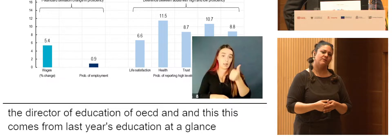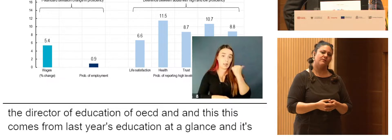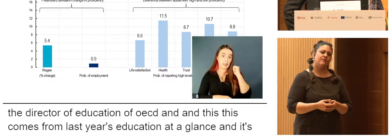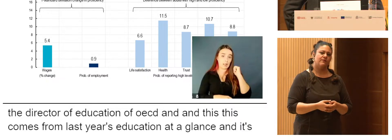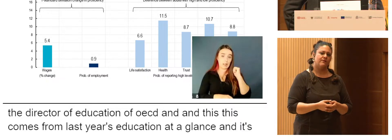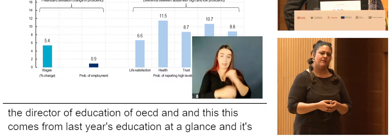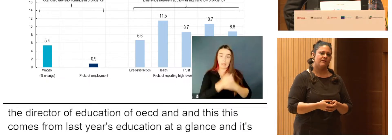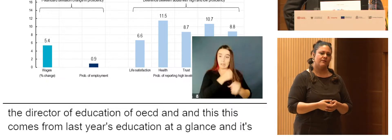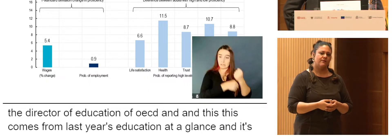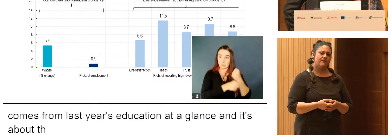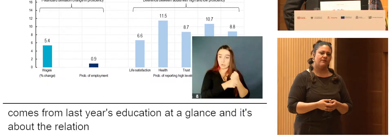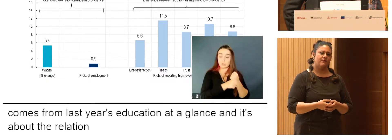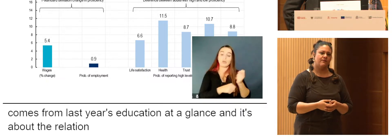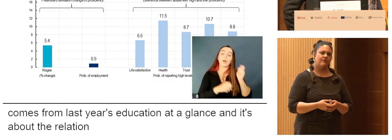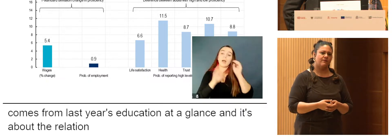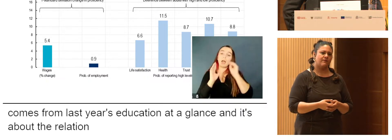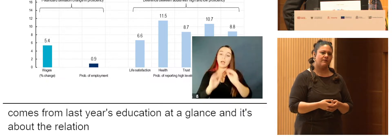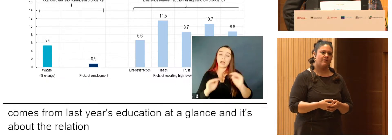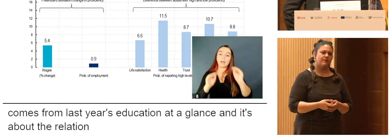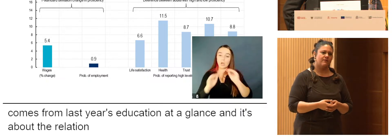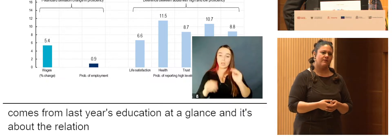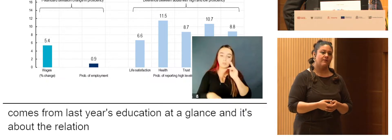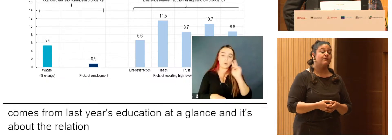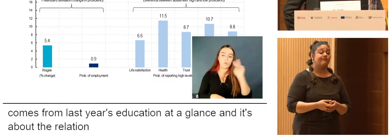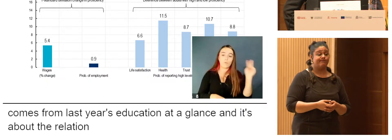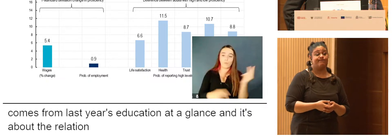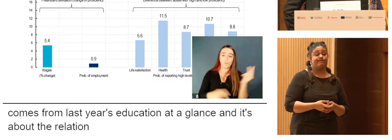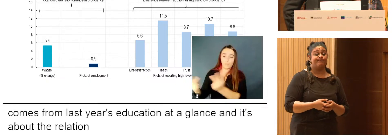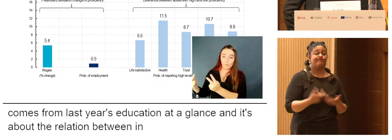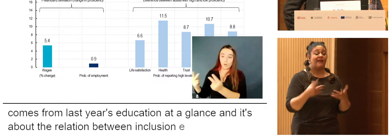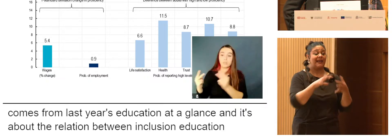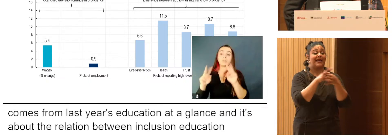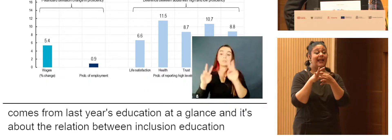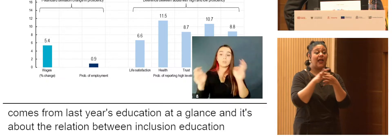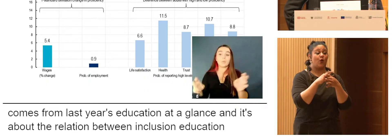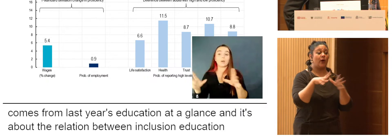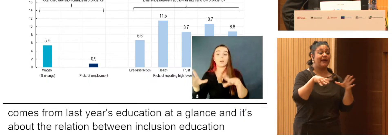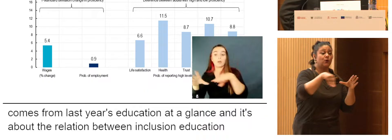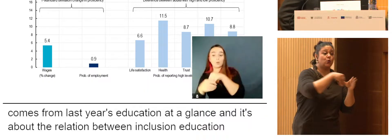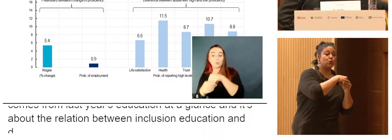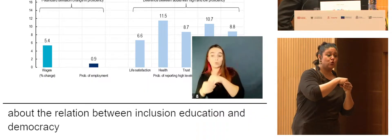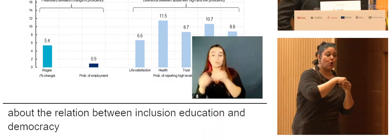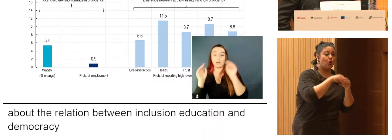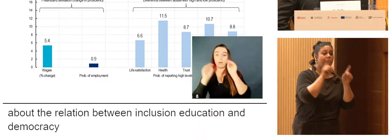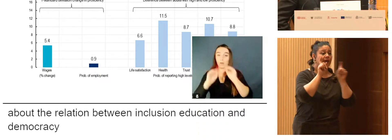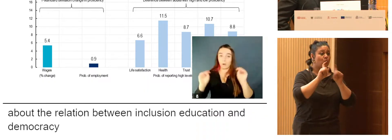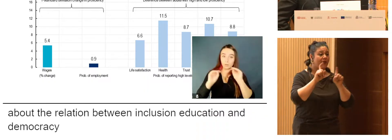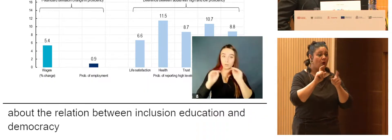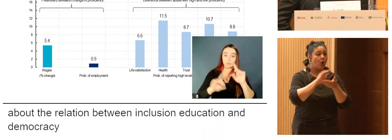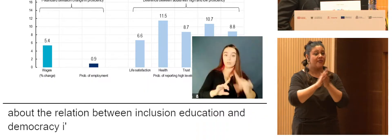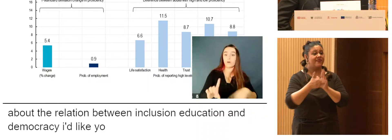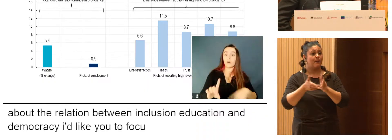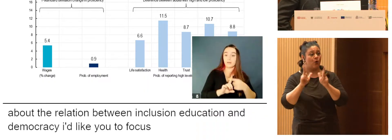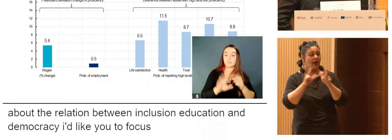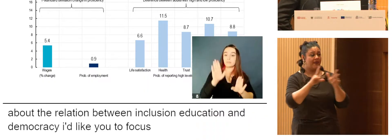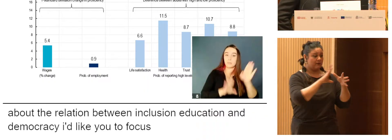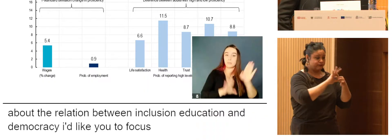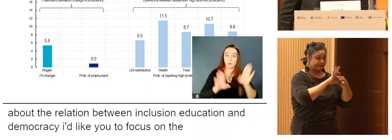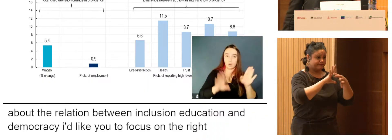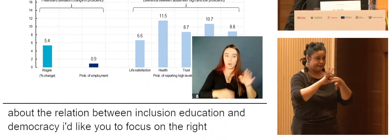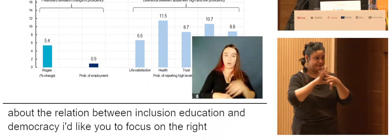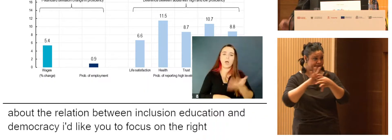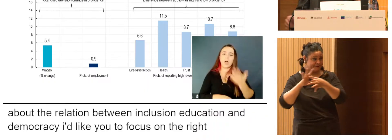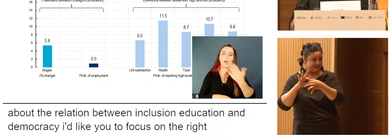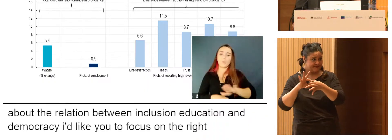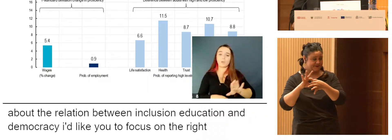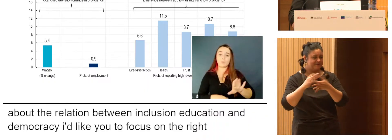the relation between inclusion, education, and democracy. I'd like you to focus on the right-hand side